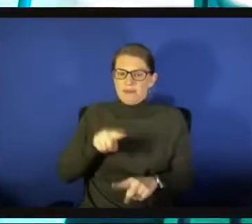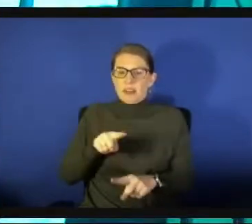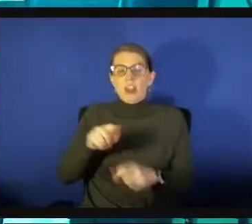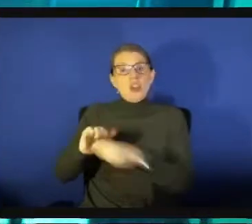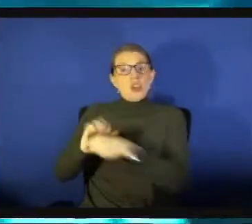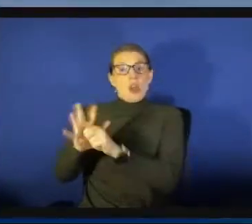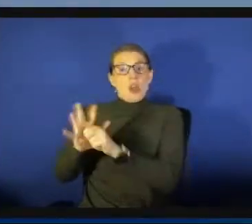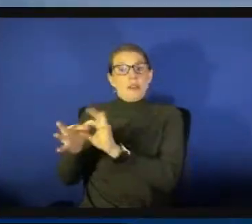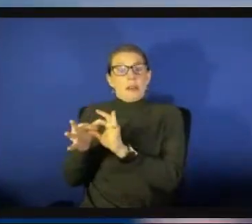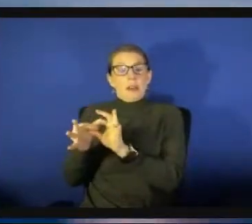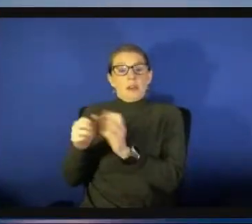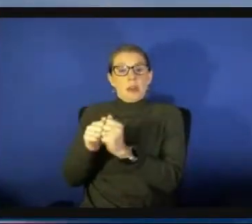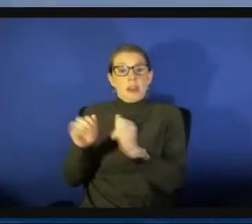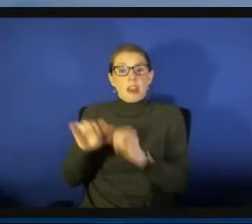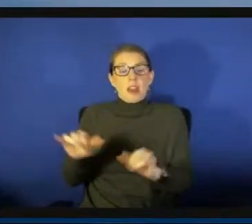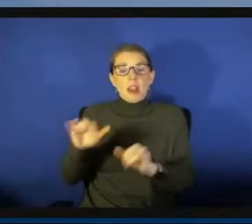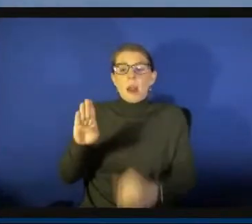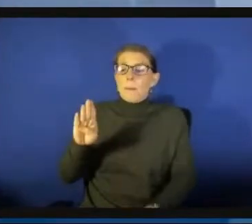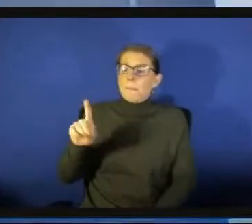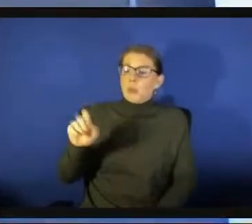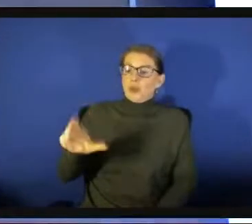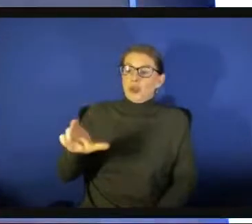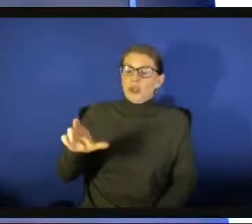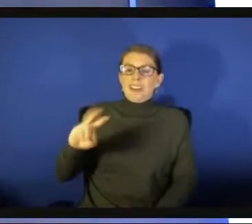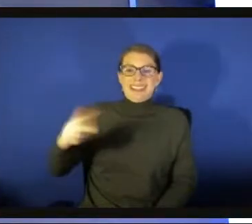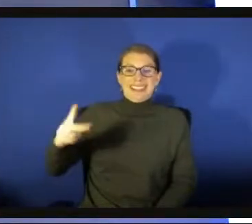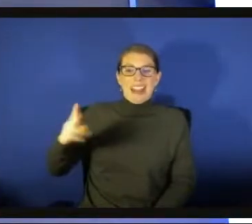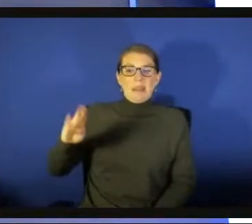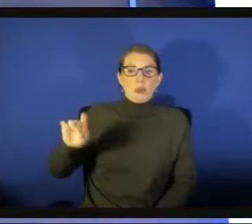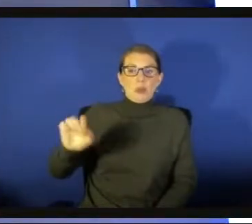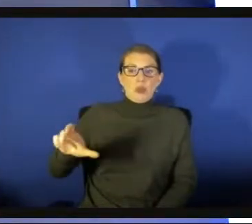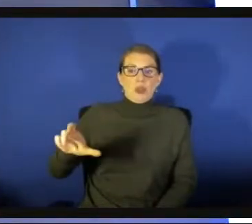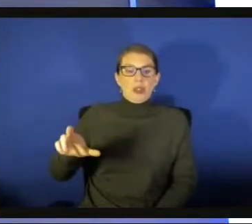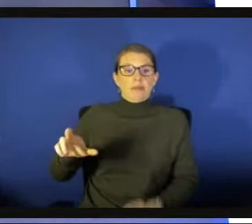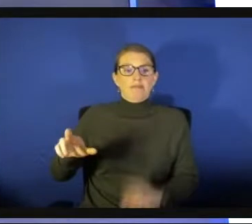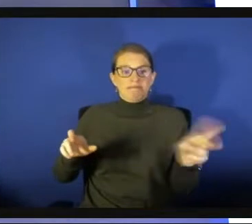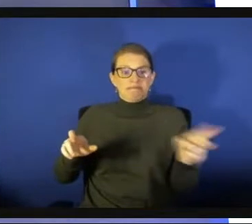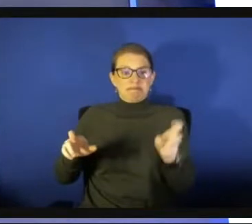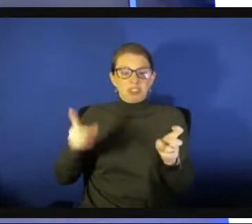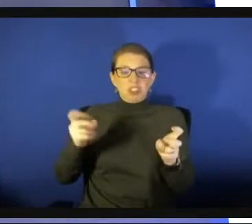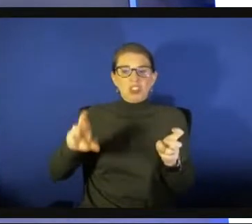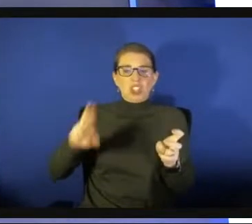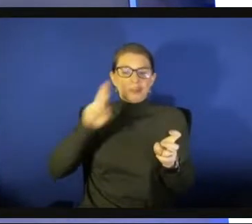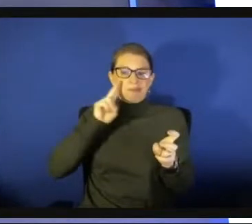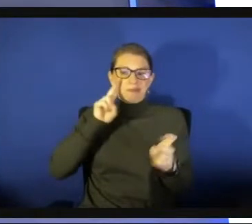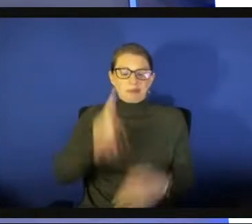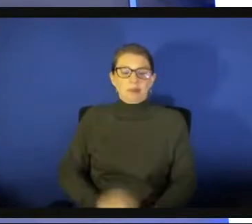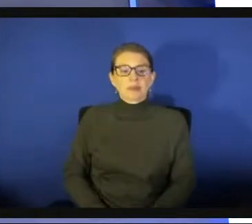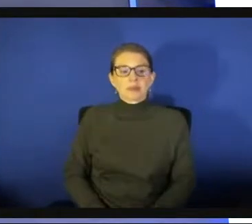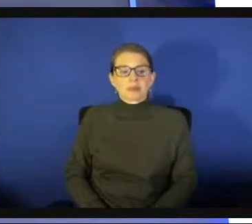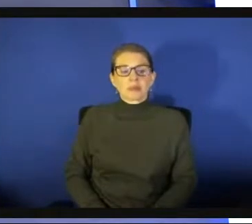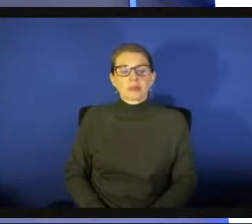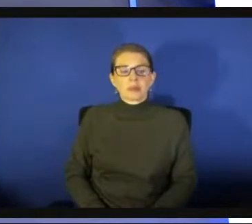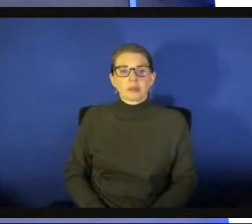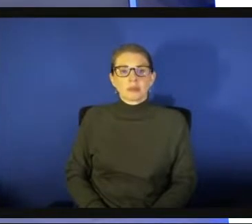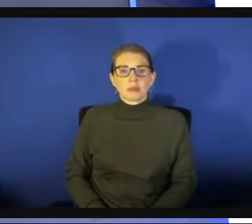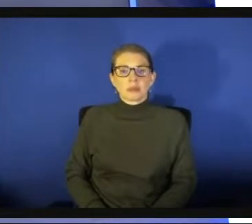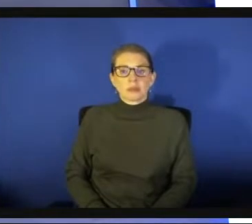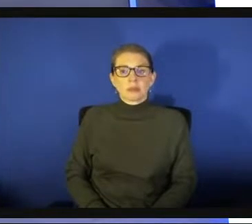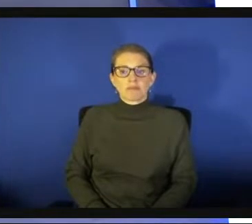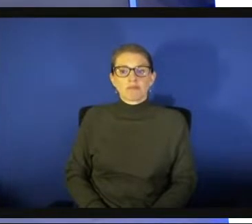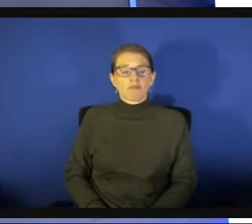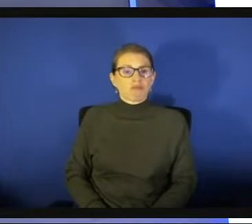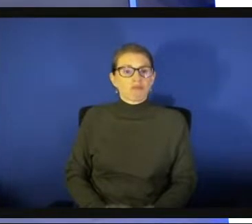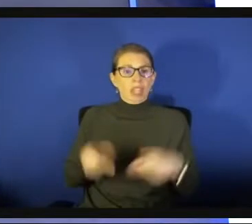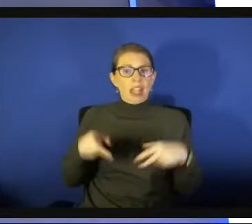common one about the booster, the second booster. Yeah. I want to bring in Dr. Hawkinson for this one, because you're allowed to sign up to get that second booster if you're